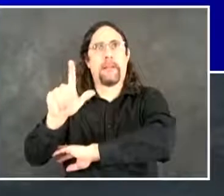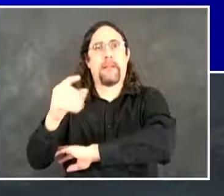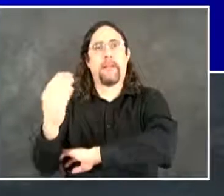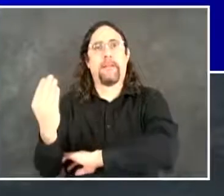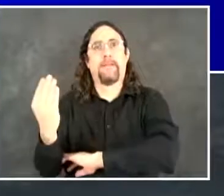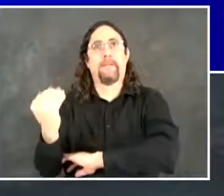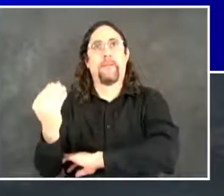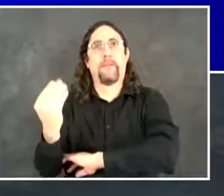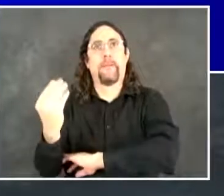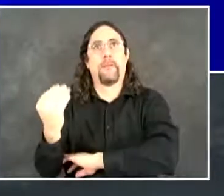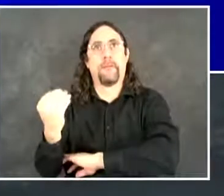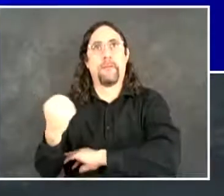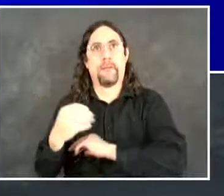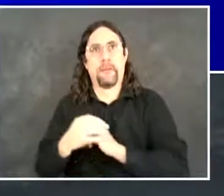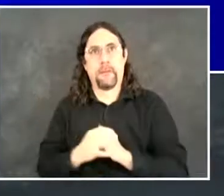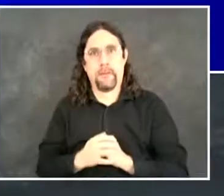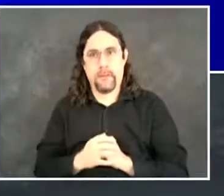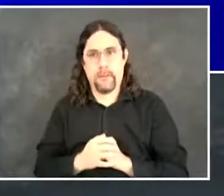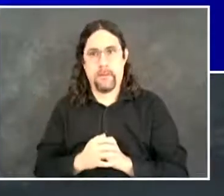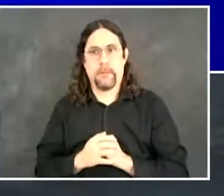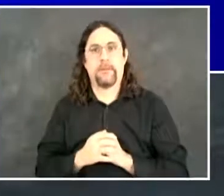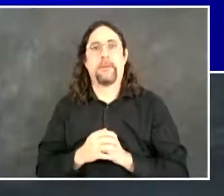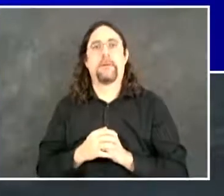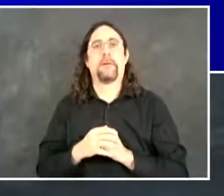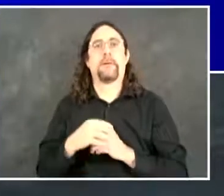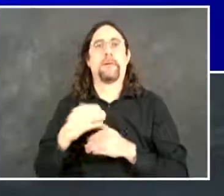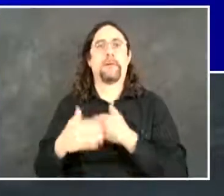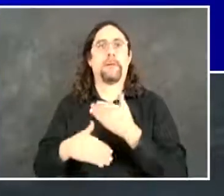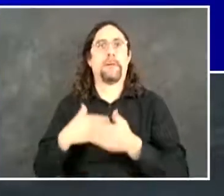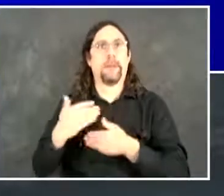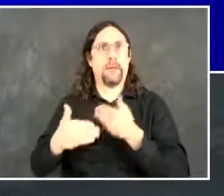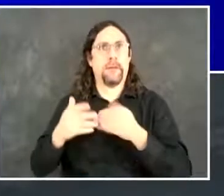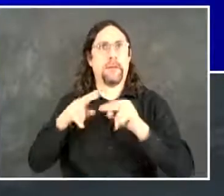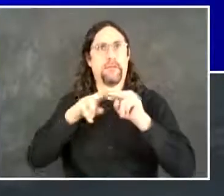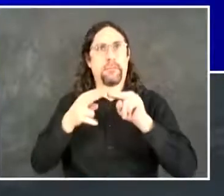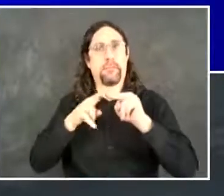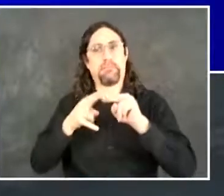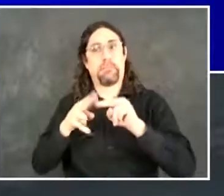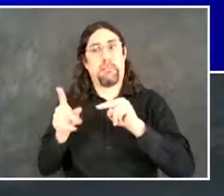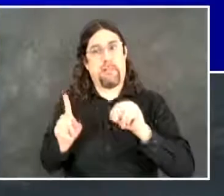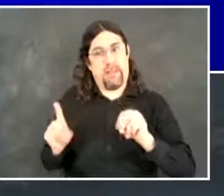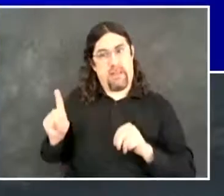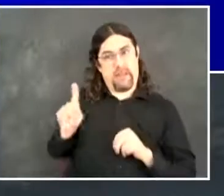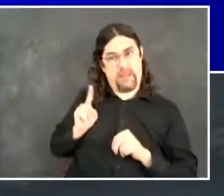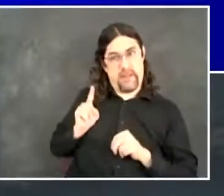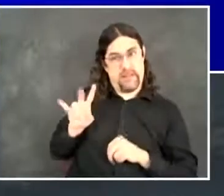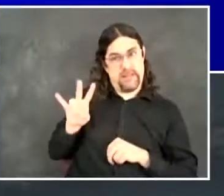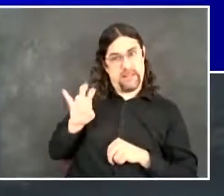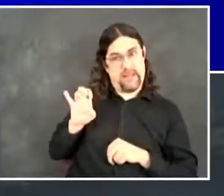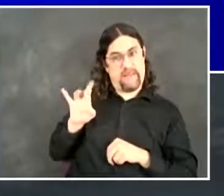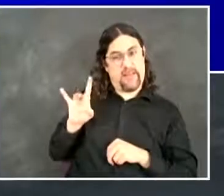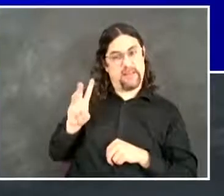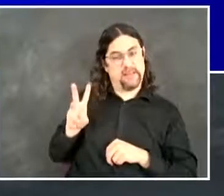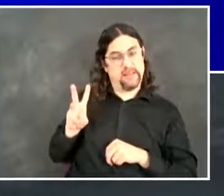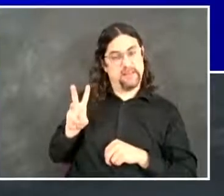704. Steady progress, obviously, but not sharp progress, and 704 people is a lot of